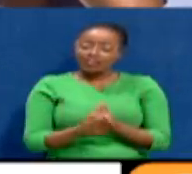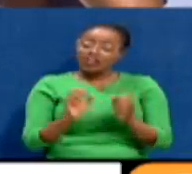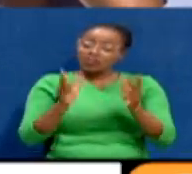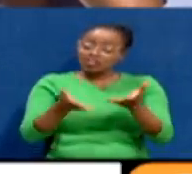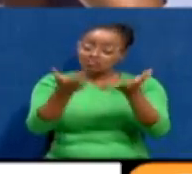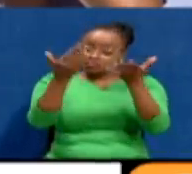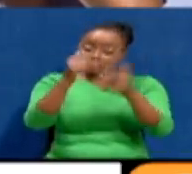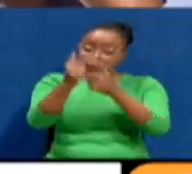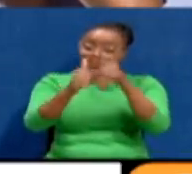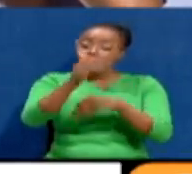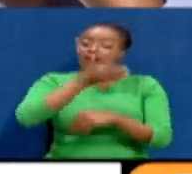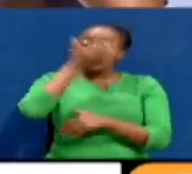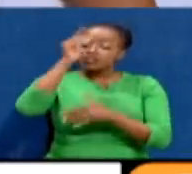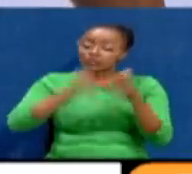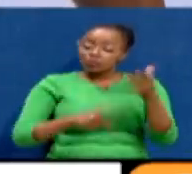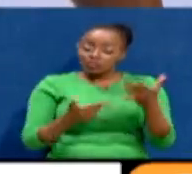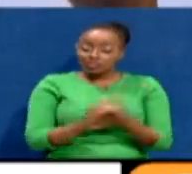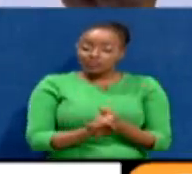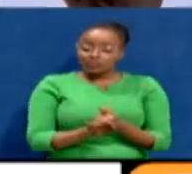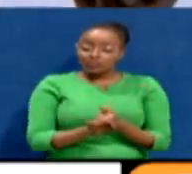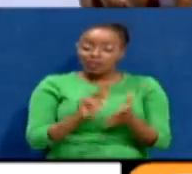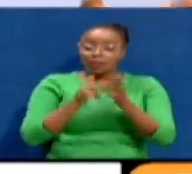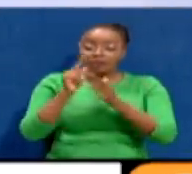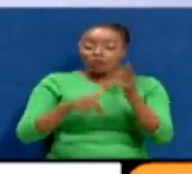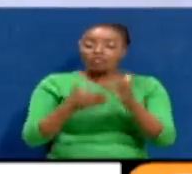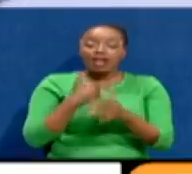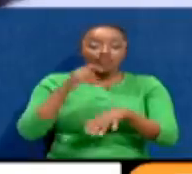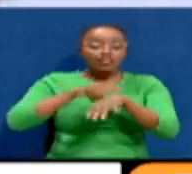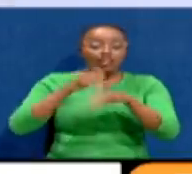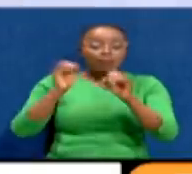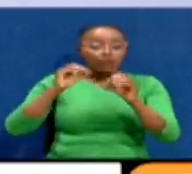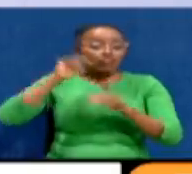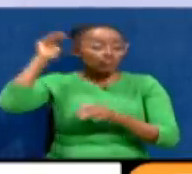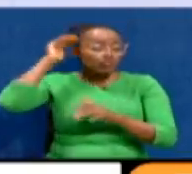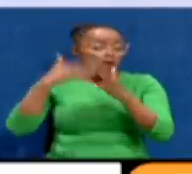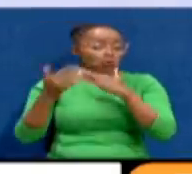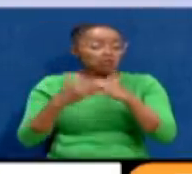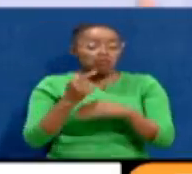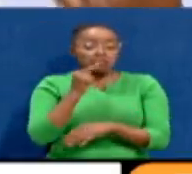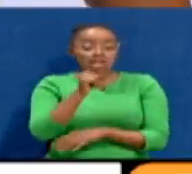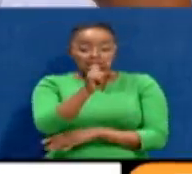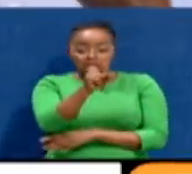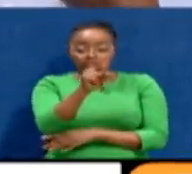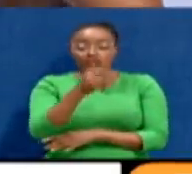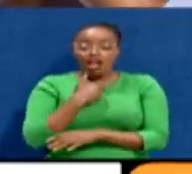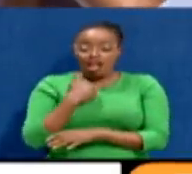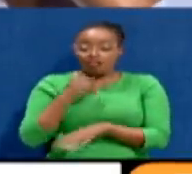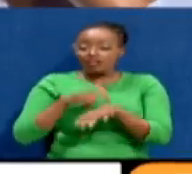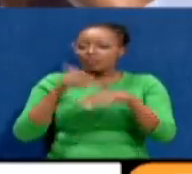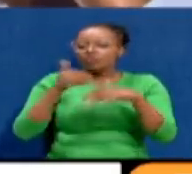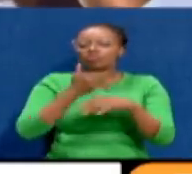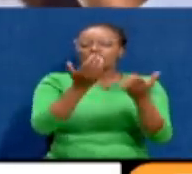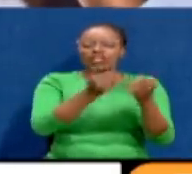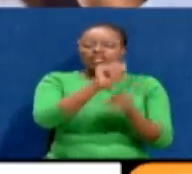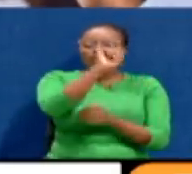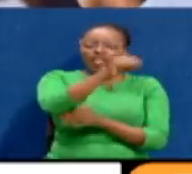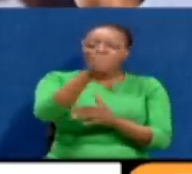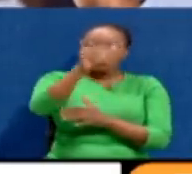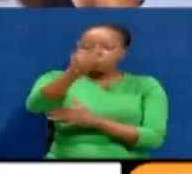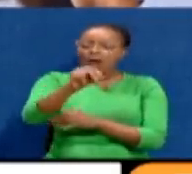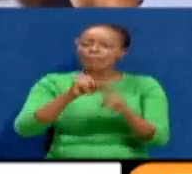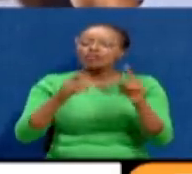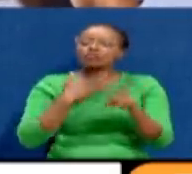Okay, go ahead. What is your response? So does it mean you don't have time to listen to what I'm saying? No, we just want a yes or no. We have